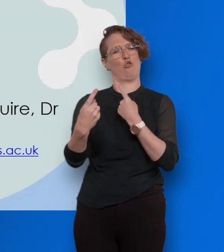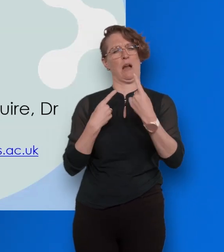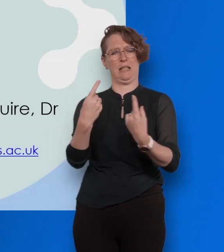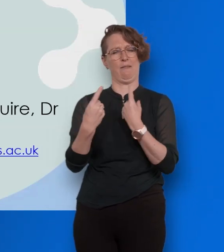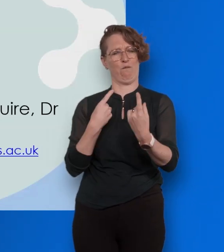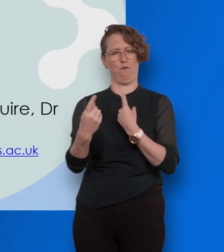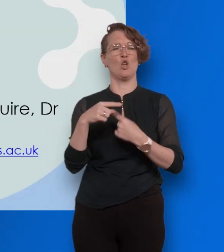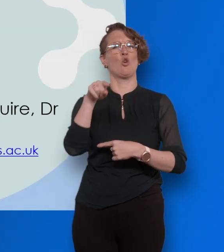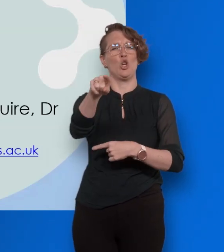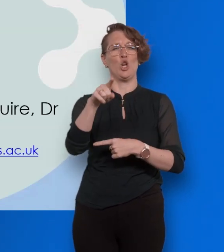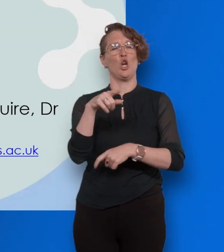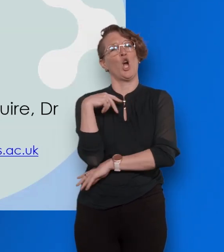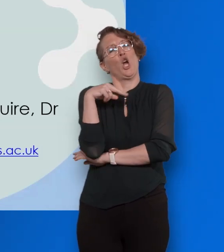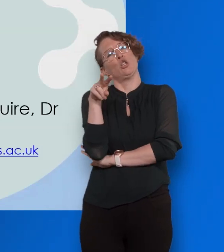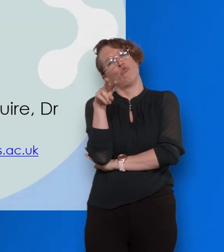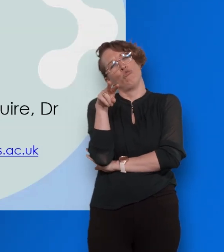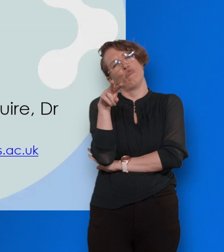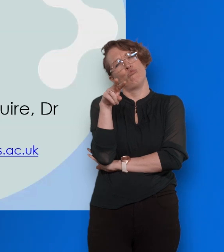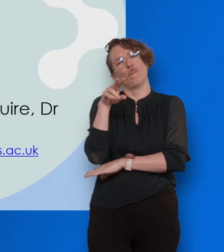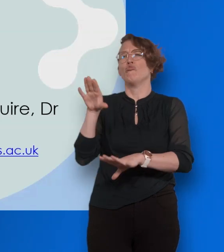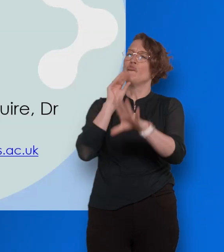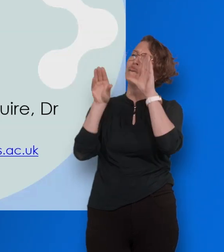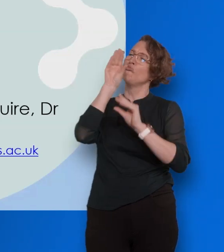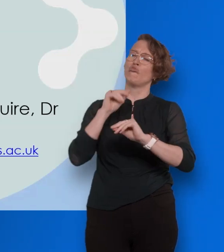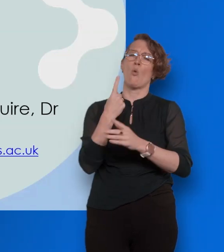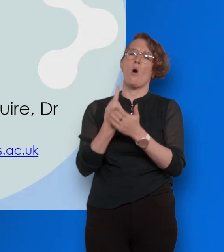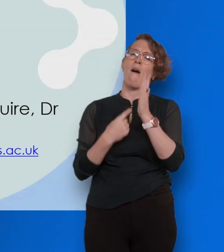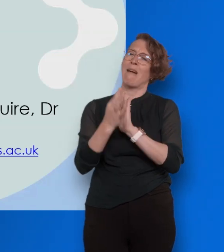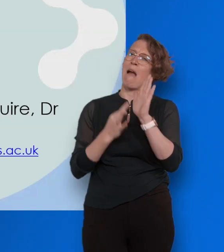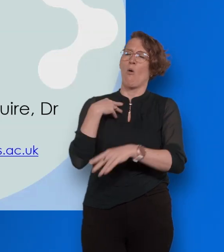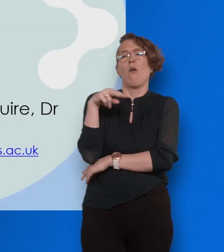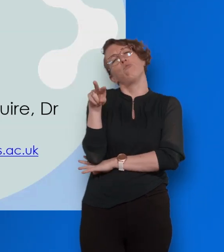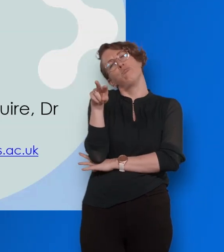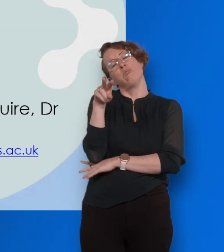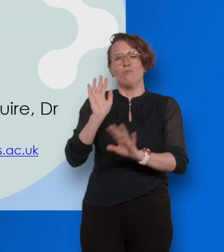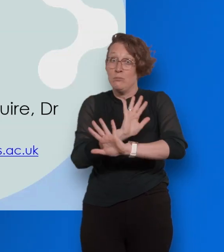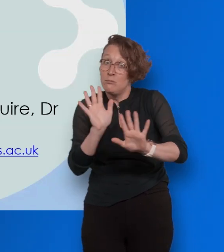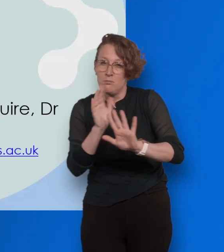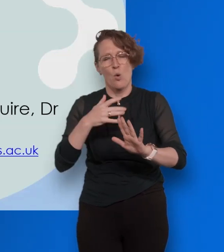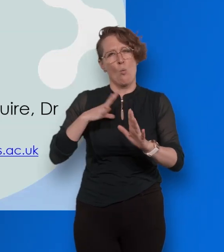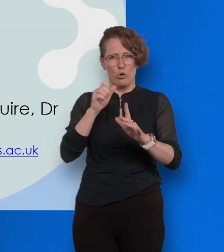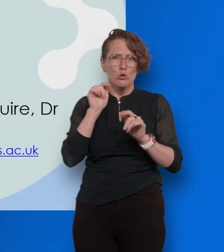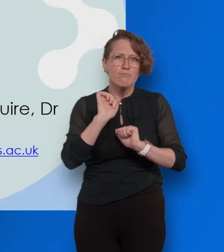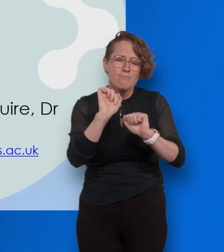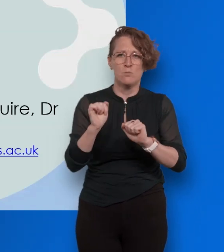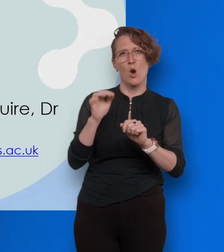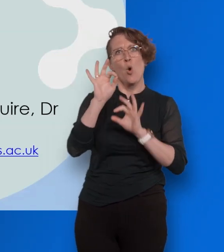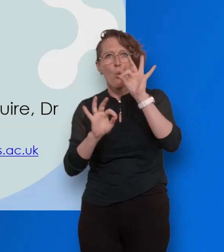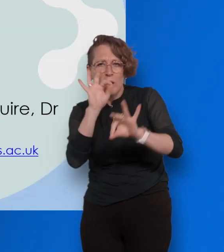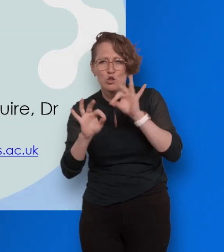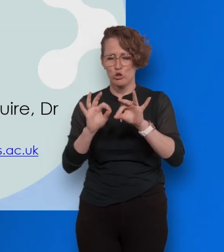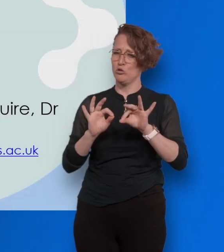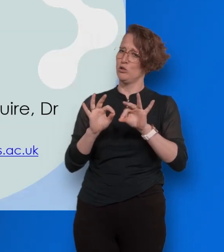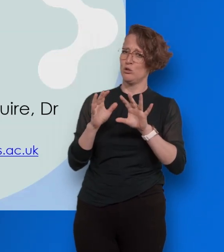So you're not supposed to sit here and just receive information for 1.5 hours. We would really welcome your input and your questions and